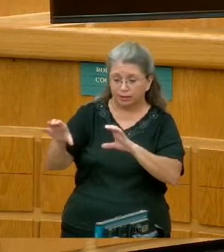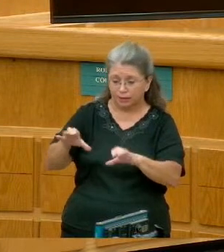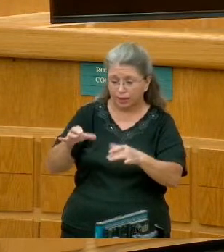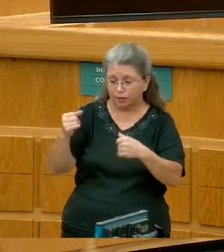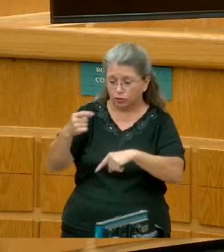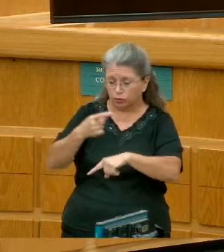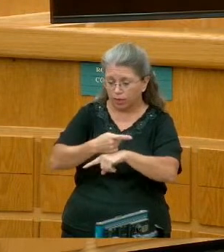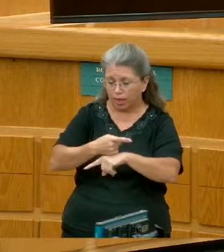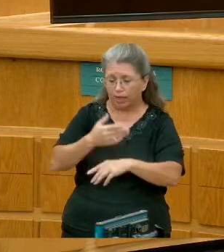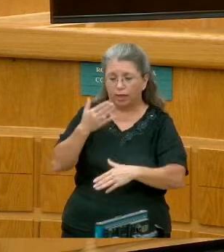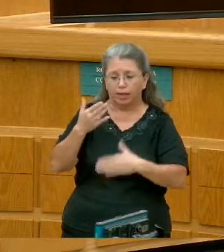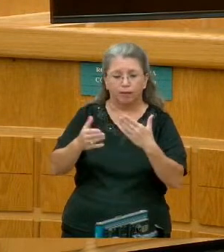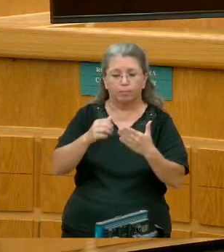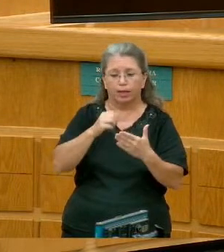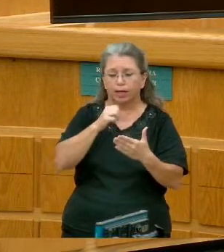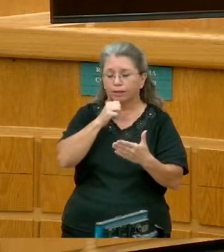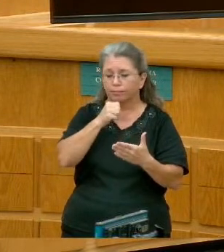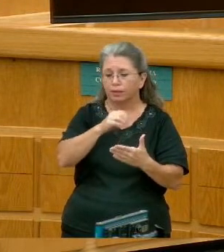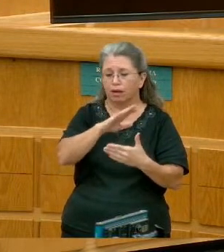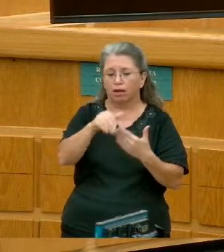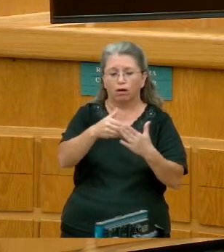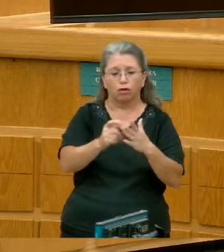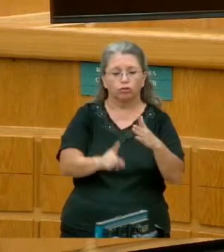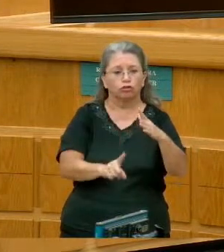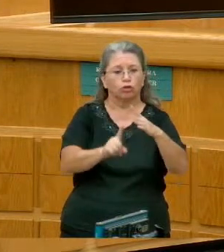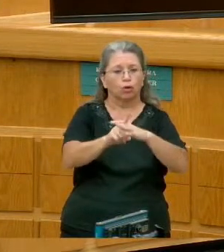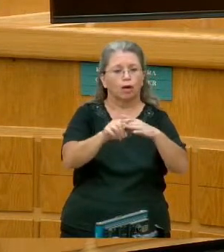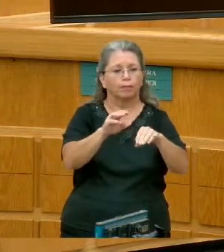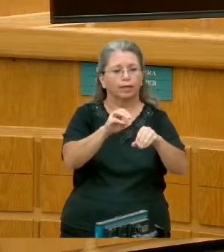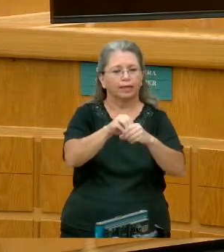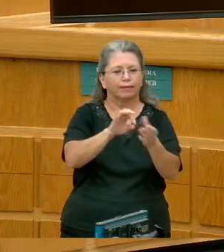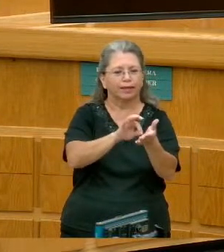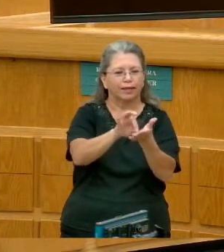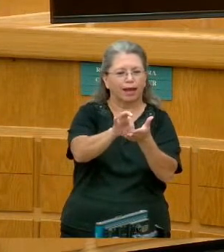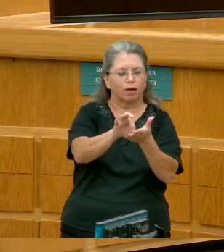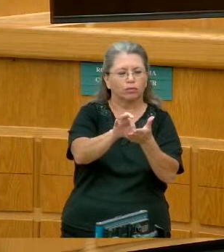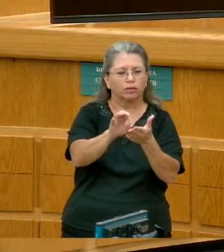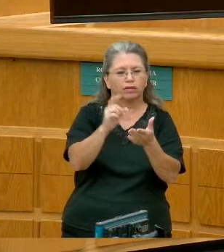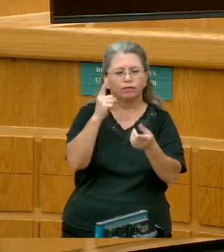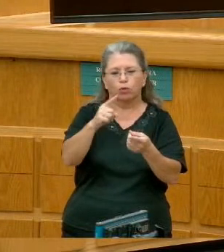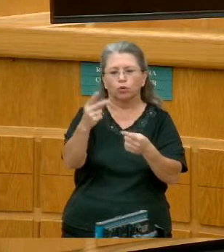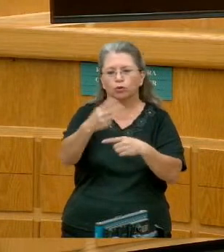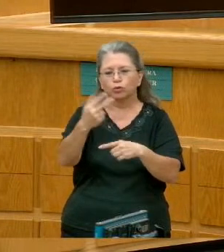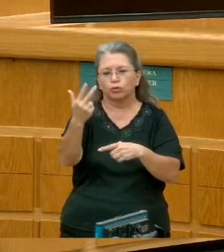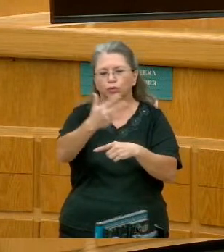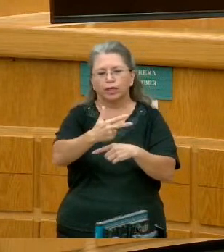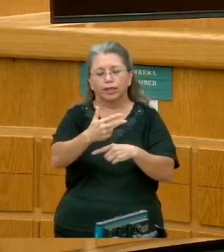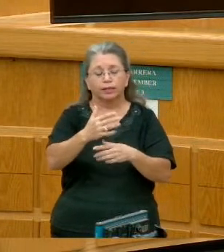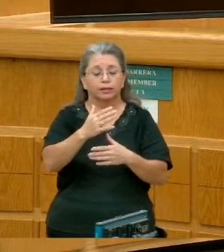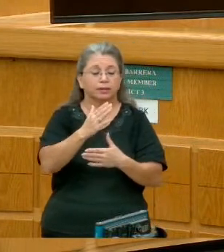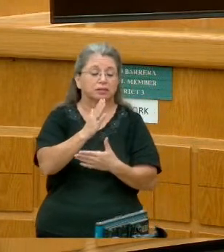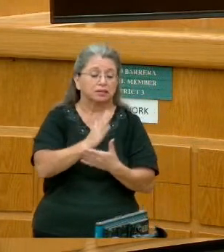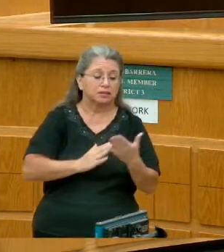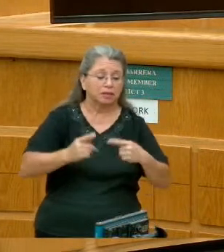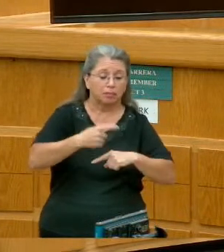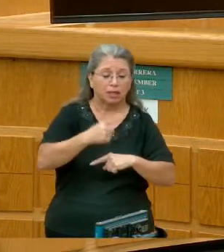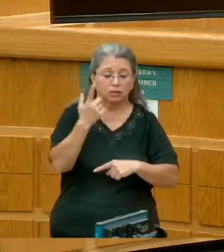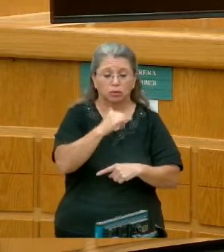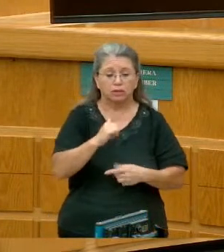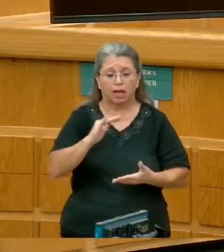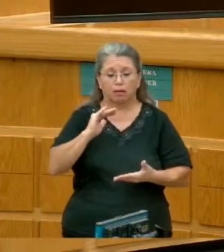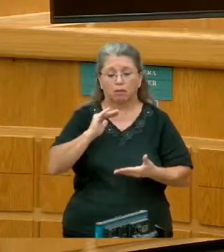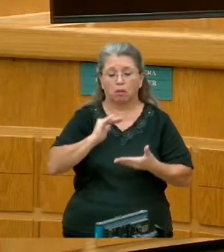not be counted until 2, 3, 4, 5 days from now. And so in some days it looked like there was a very low number of tests, but